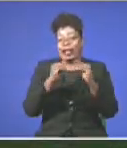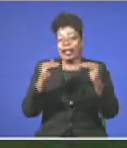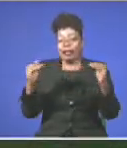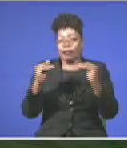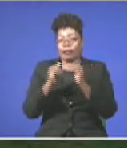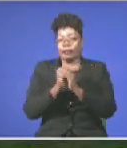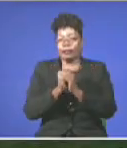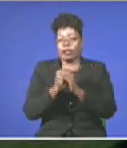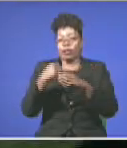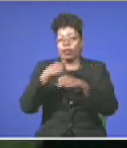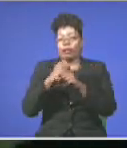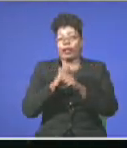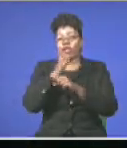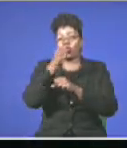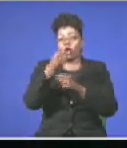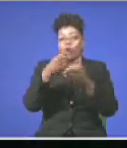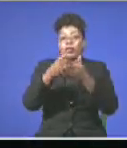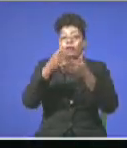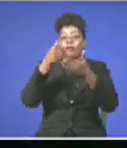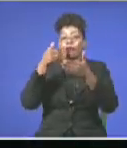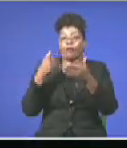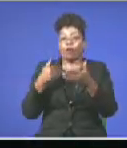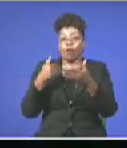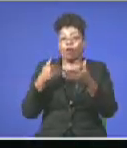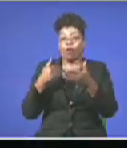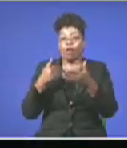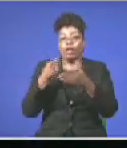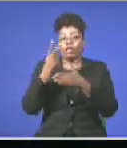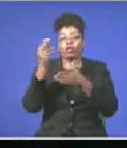to make sure before the